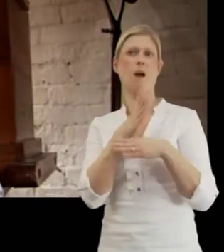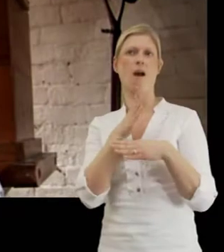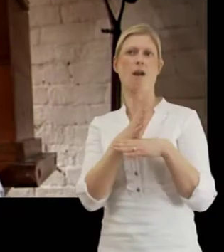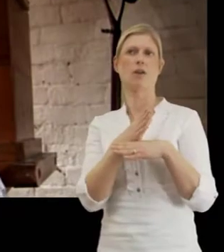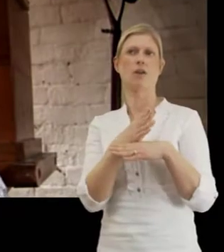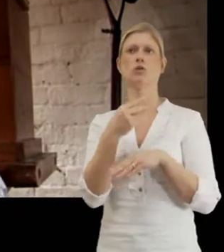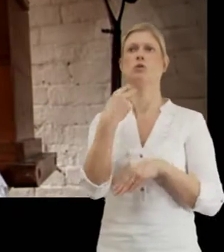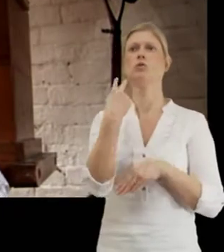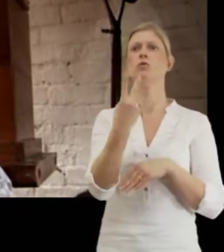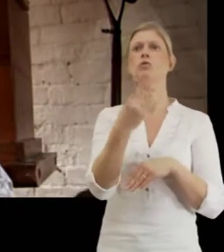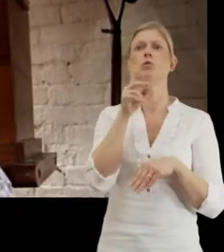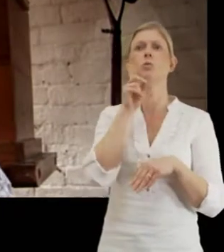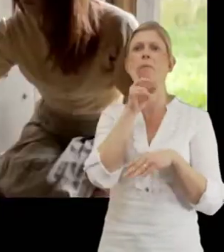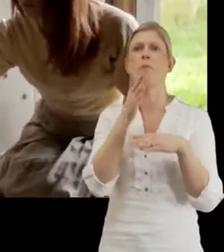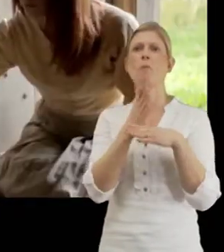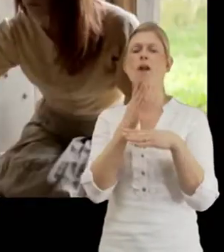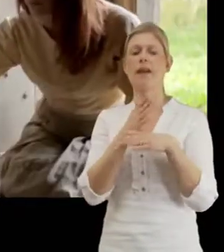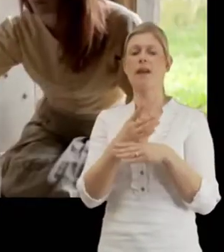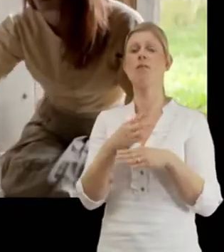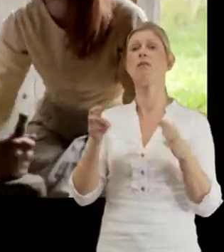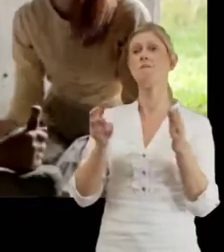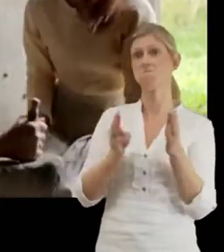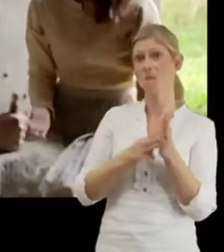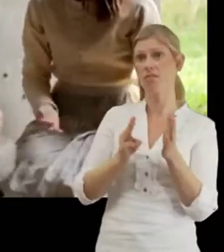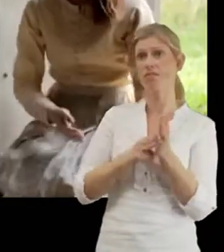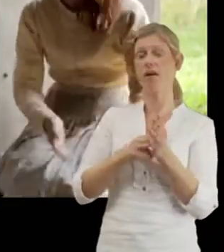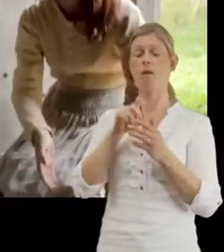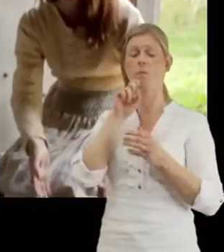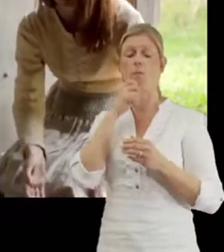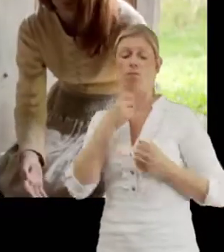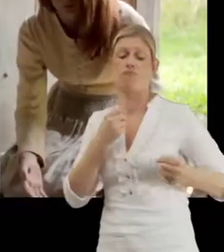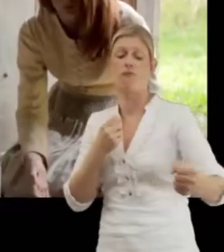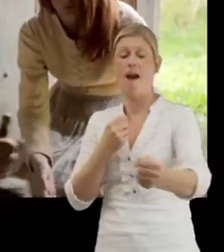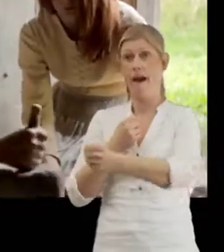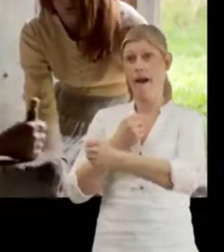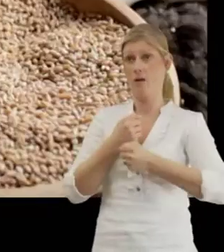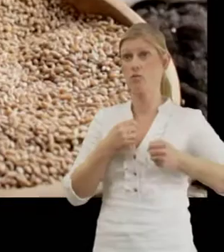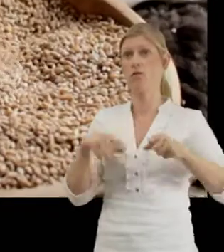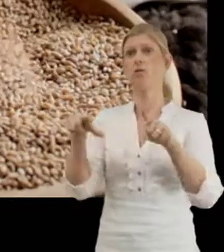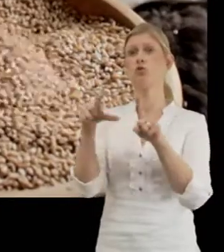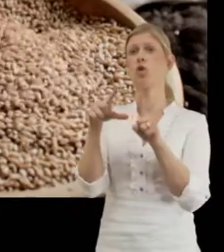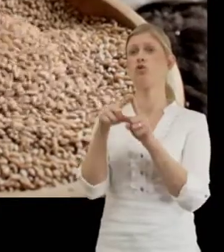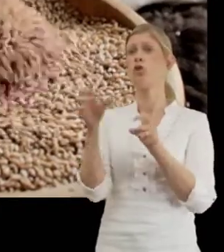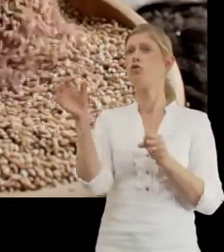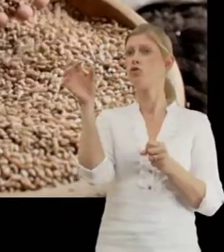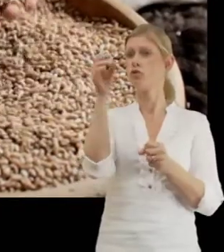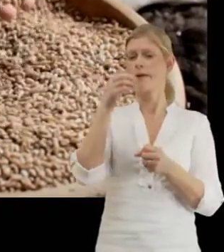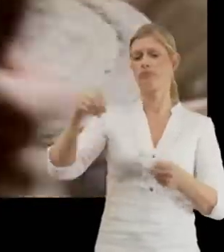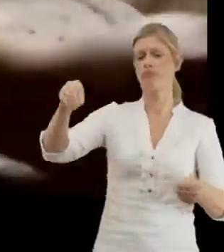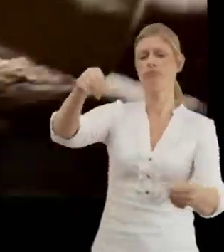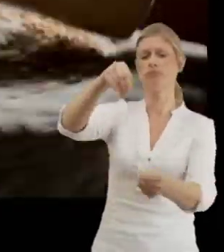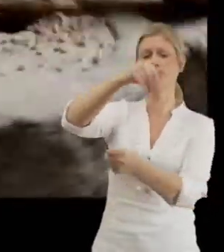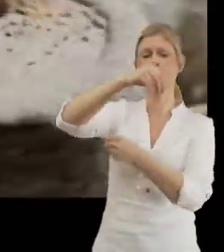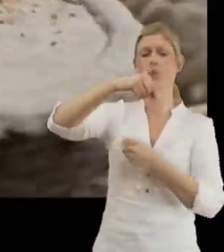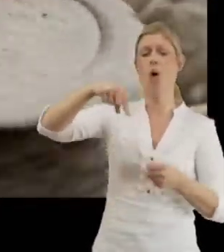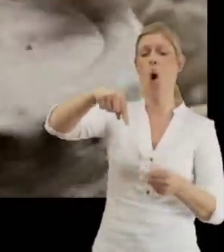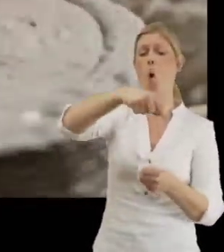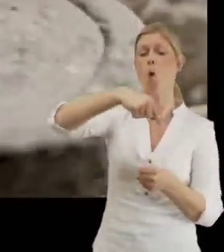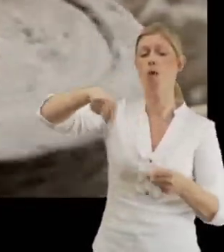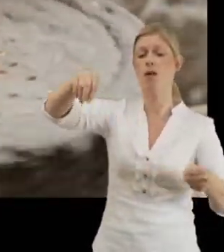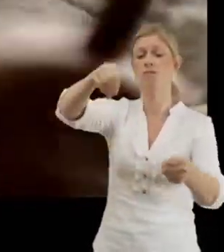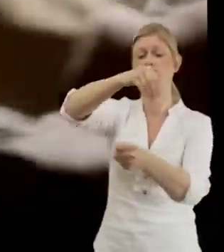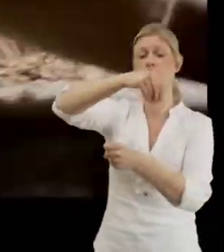at the mill, one should be taken and the other spared. That's biblical. And the mother used to turn the handle of the quern and her daughter fed the grain down the hole in the middle.